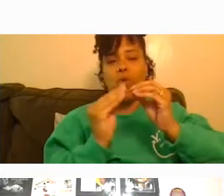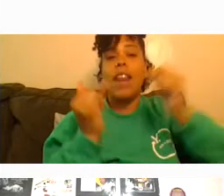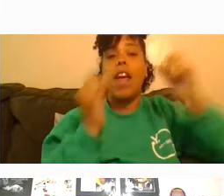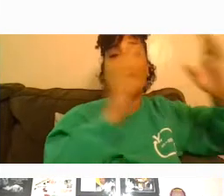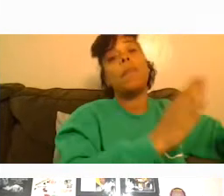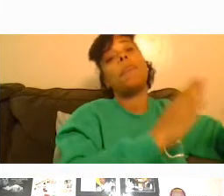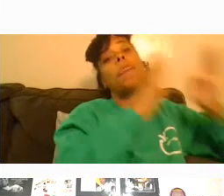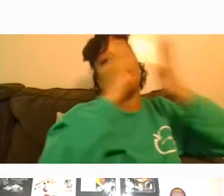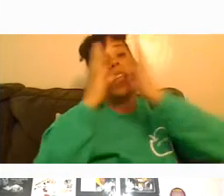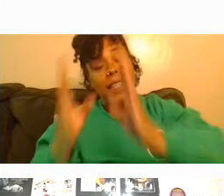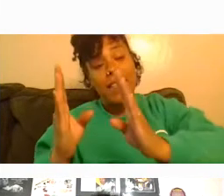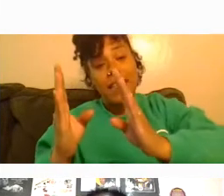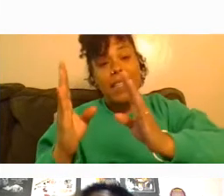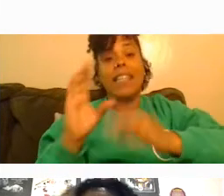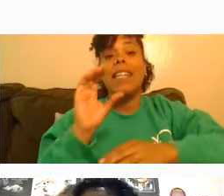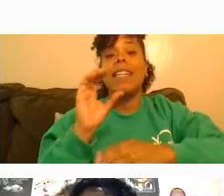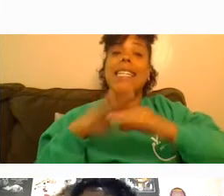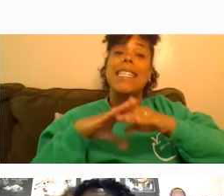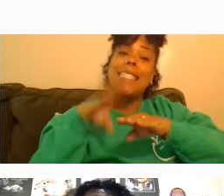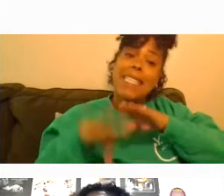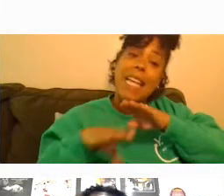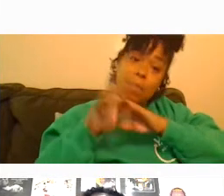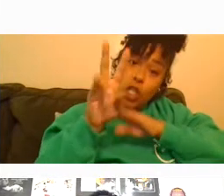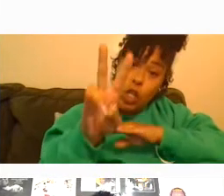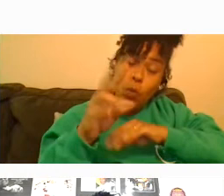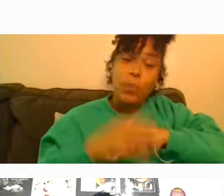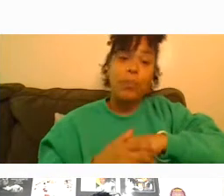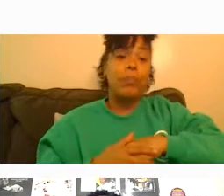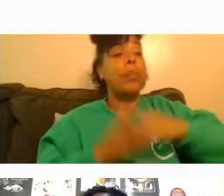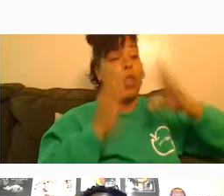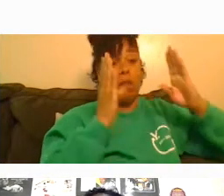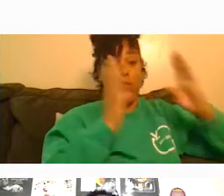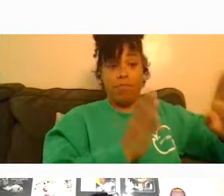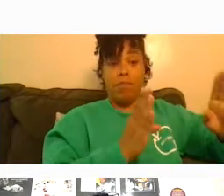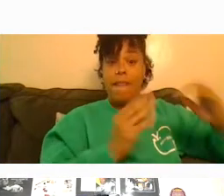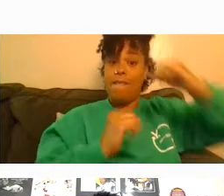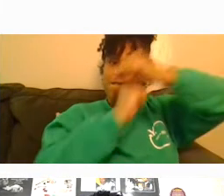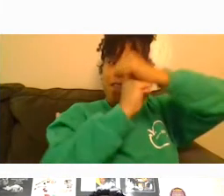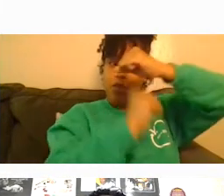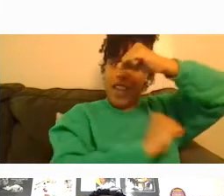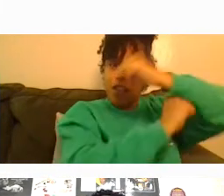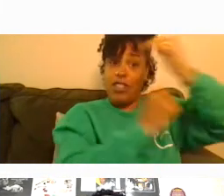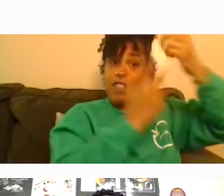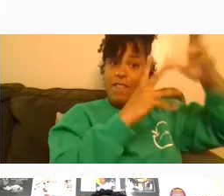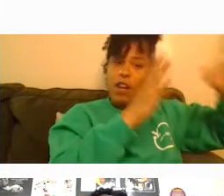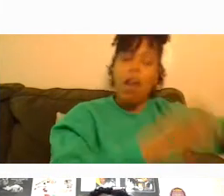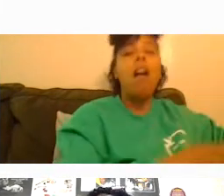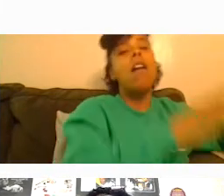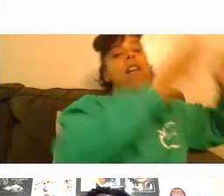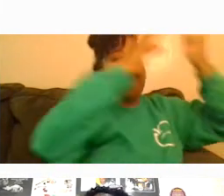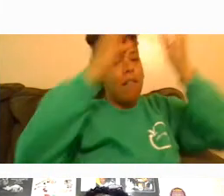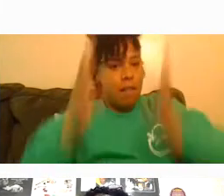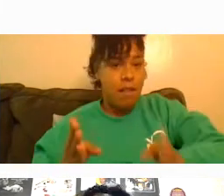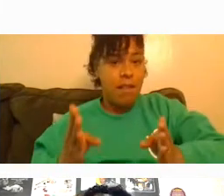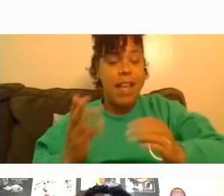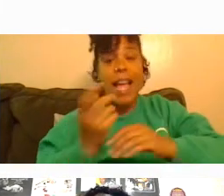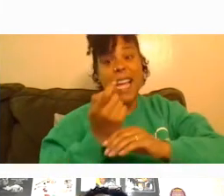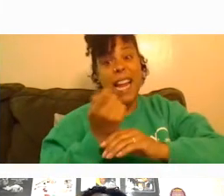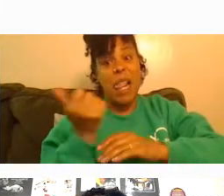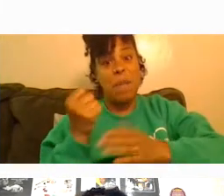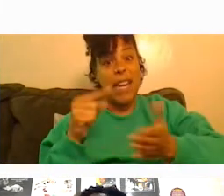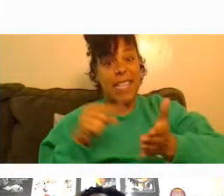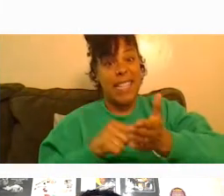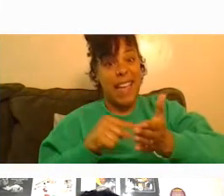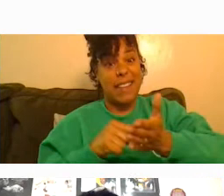eliminating debt. See, once we have that foundation in place, now we have to also eliminate debt. The bad news about debt is that